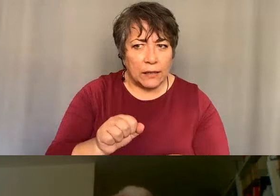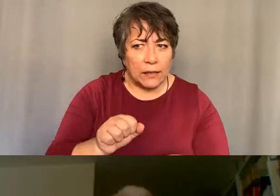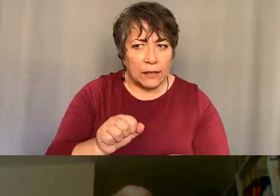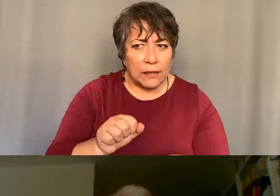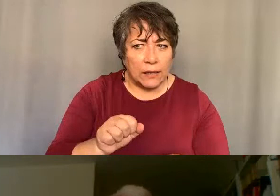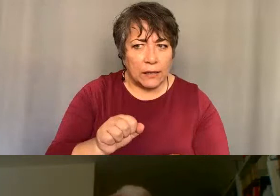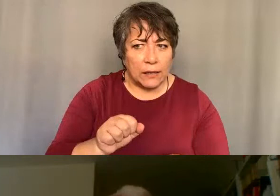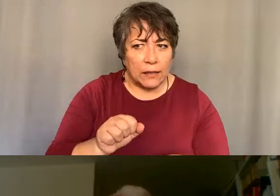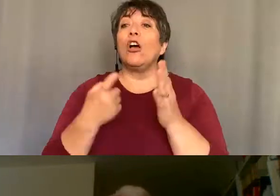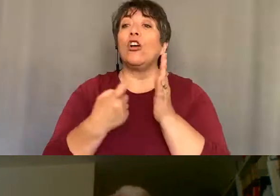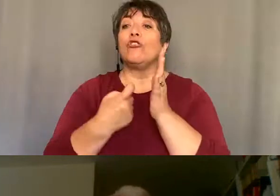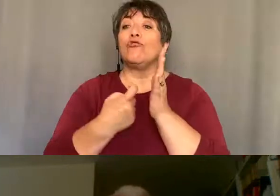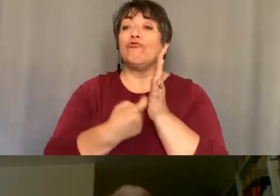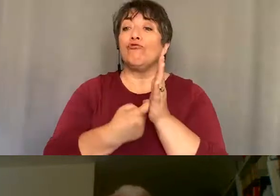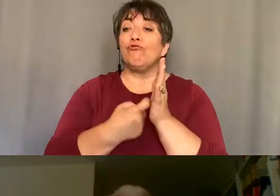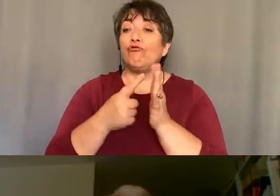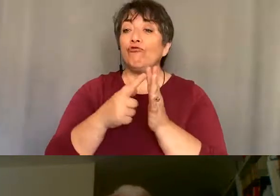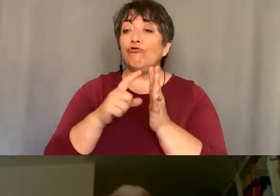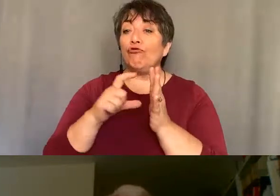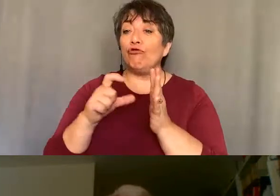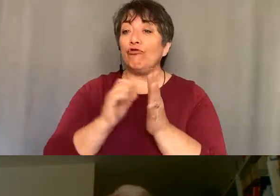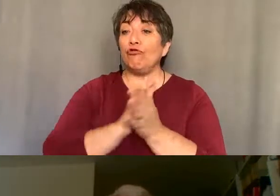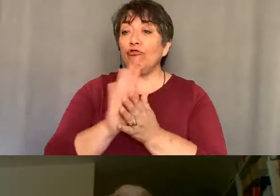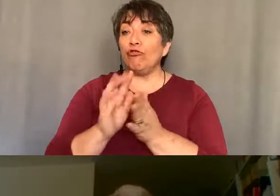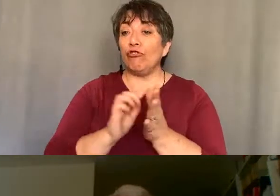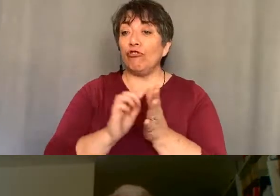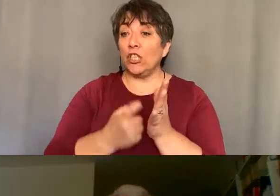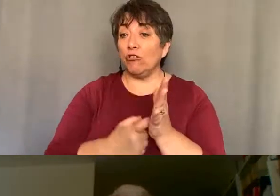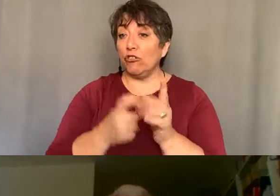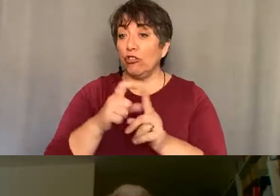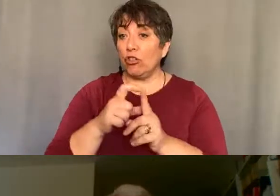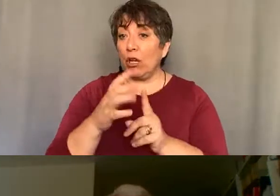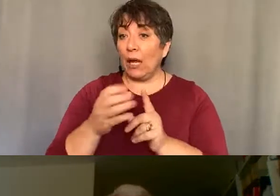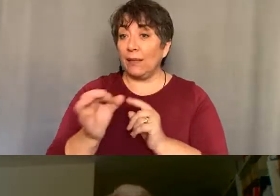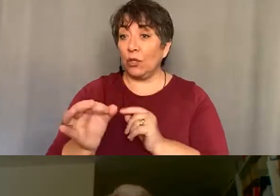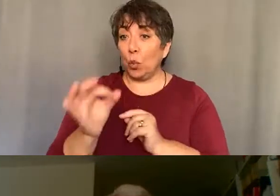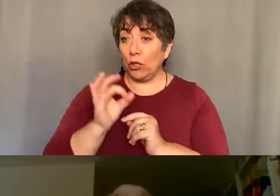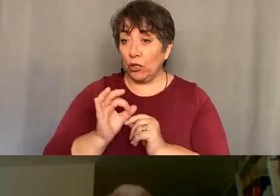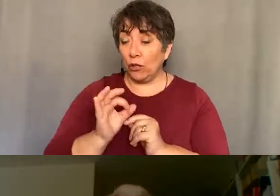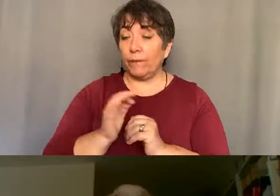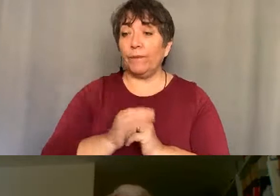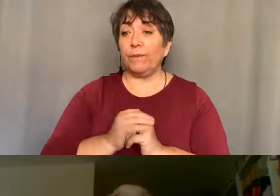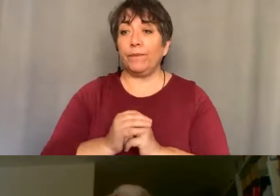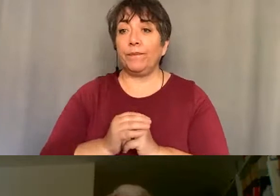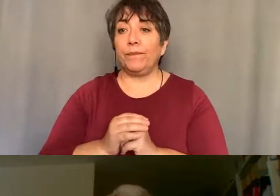you like to unmute your microphone? Because I know you've got a question that you'd like to ask.